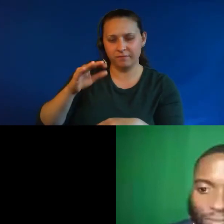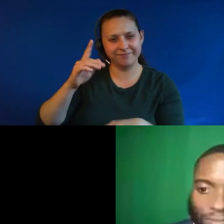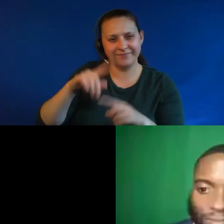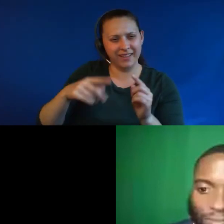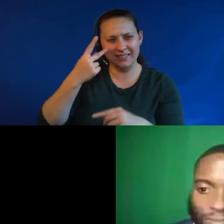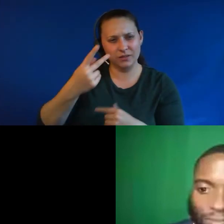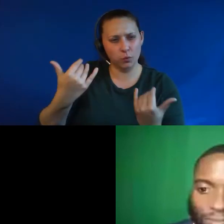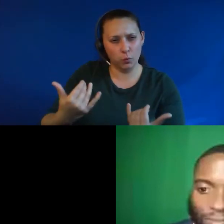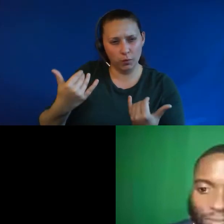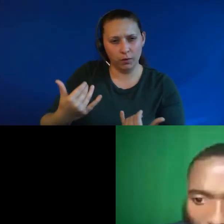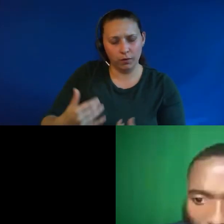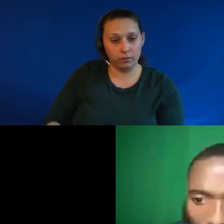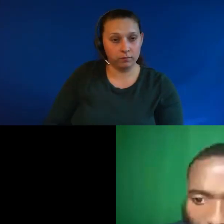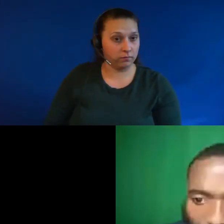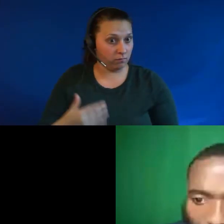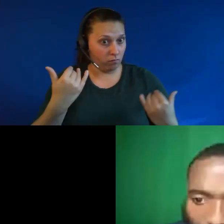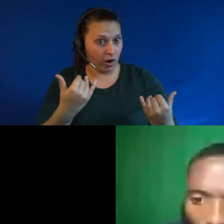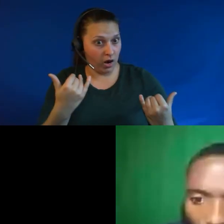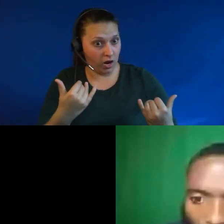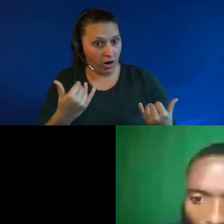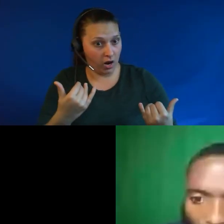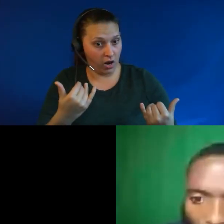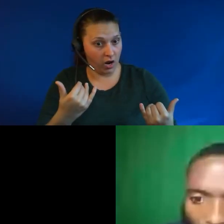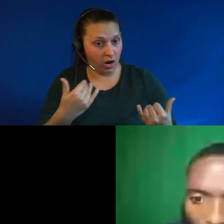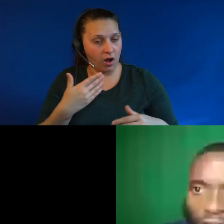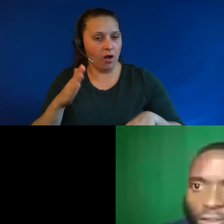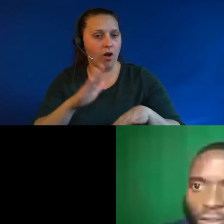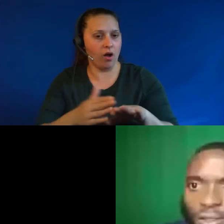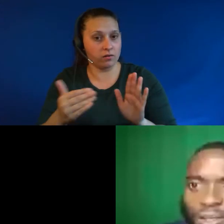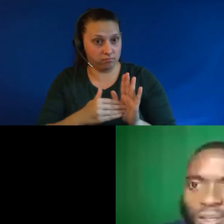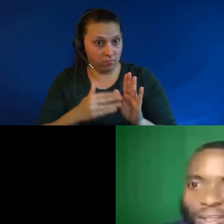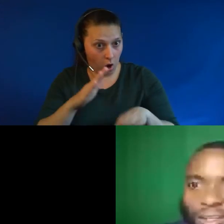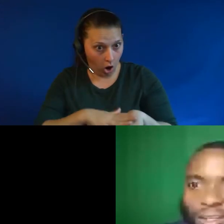Oh, even now, I can turn it on again. It's on.